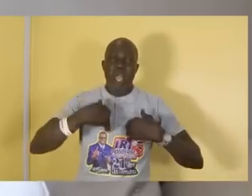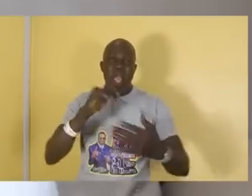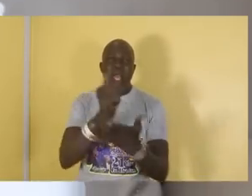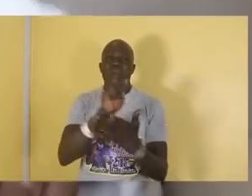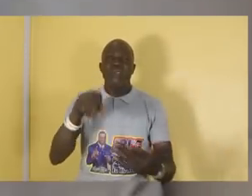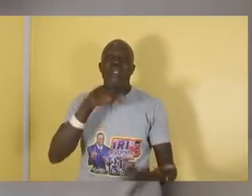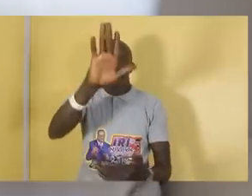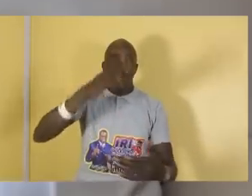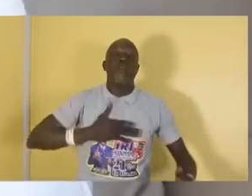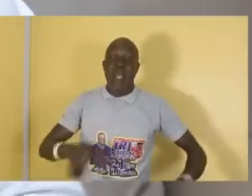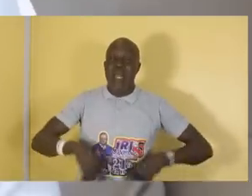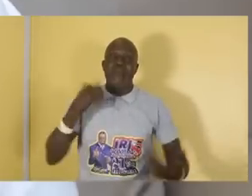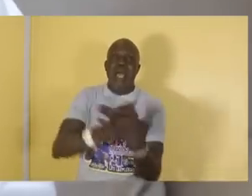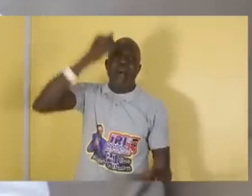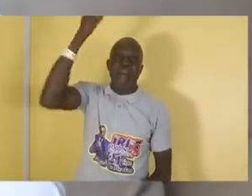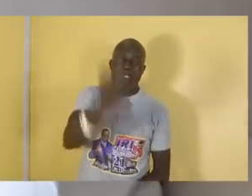this is for you.